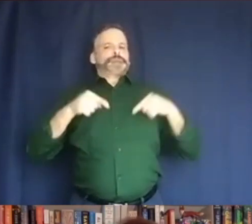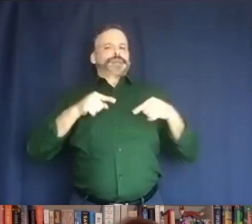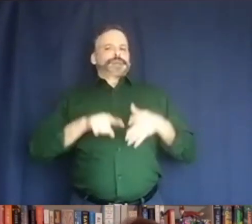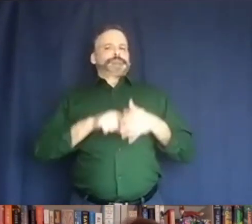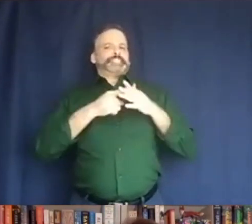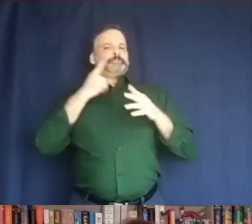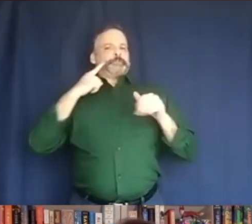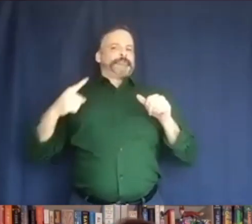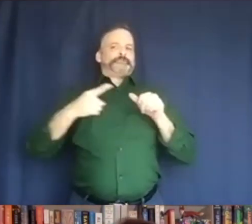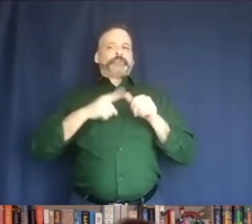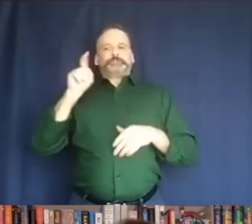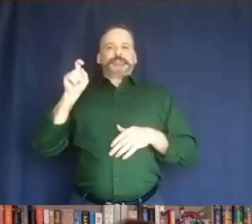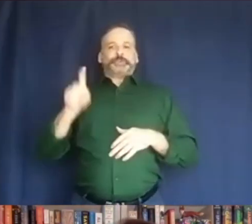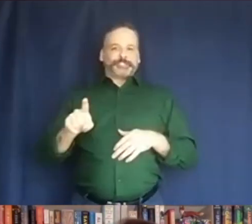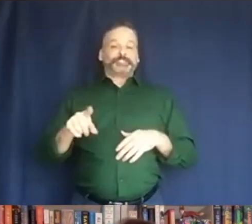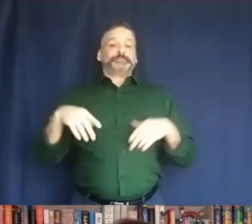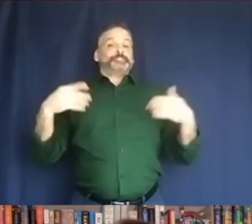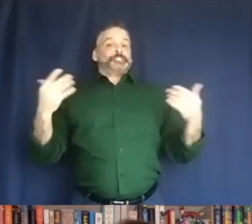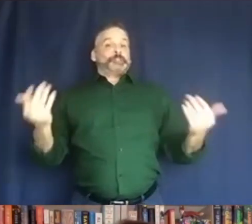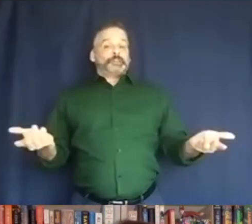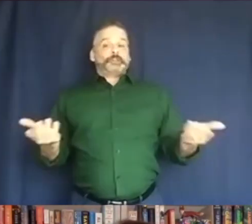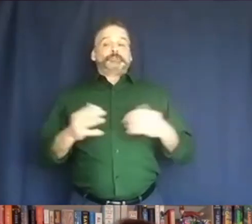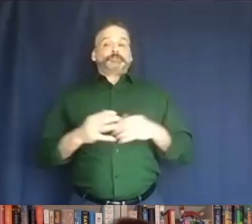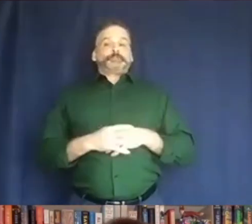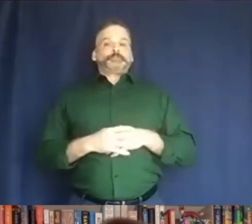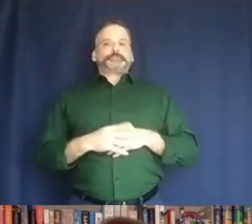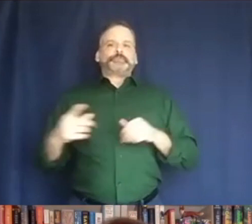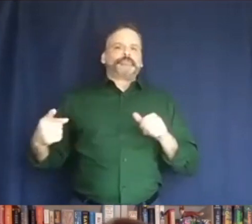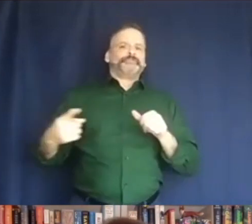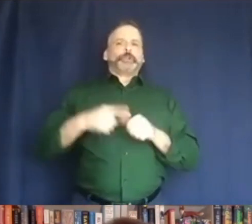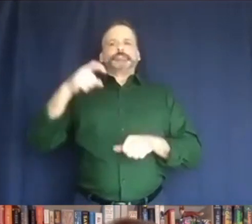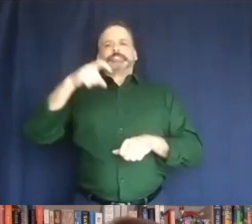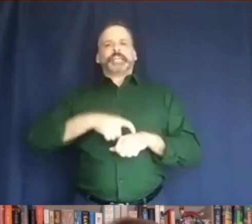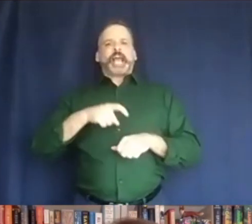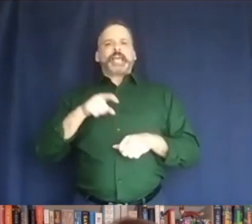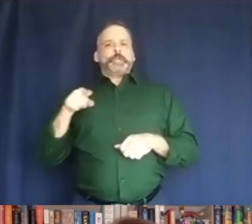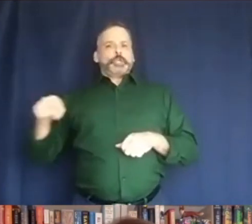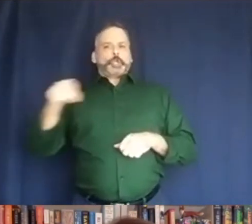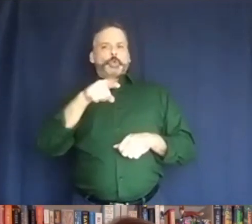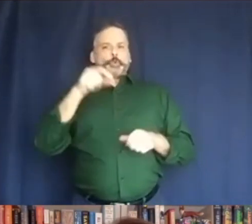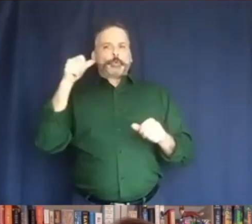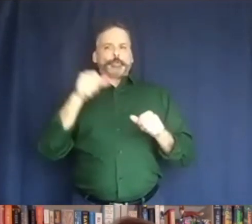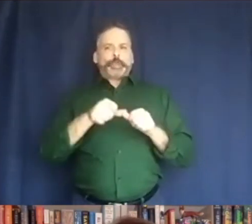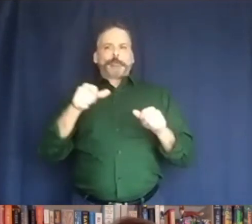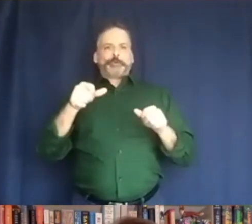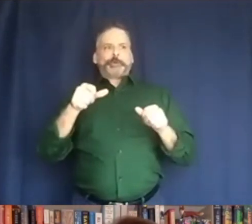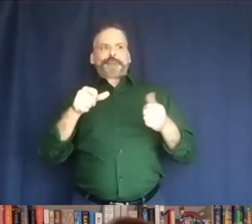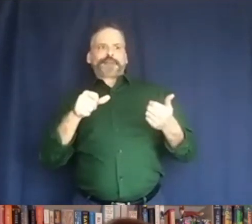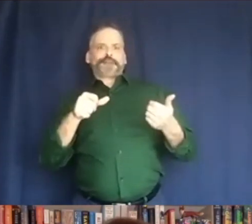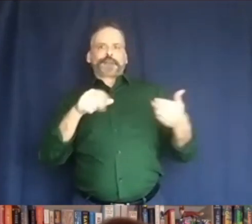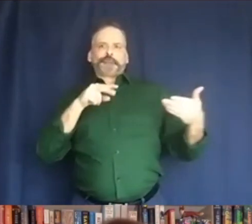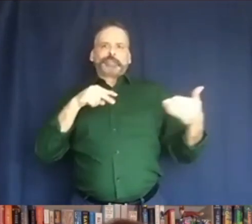the first question. So what was the first time that you remember being introduced to